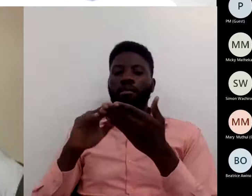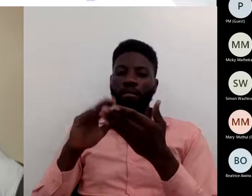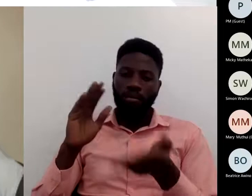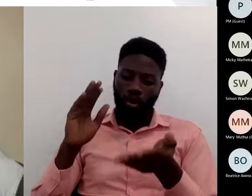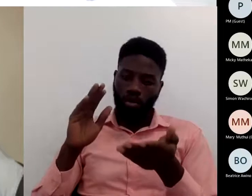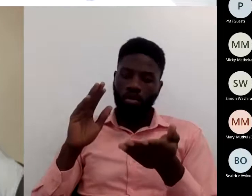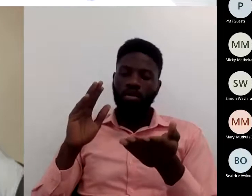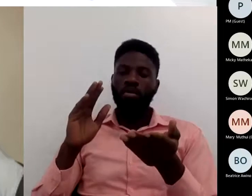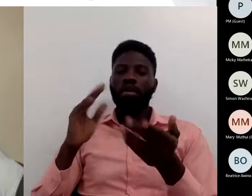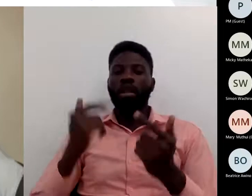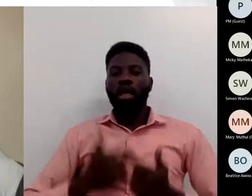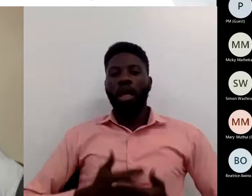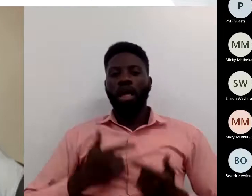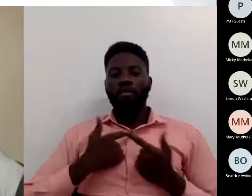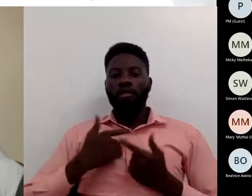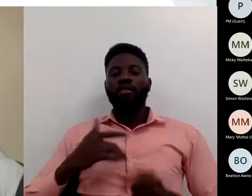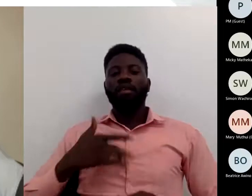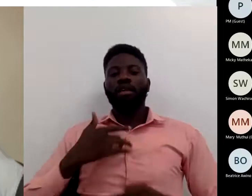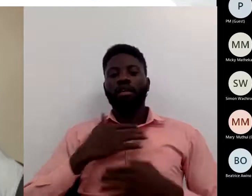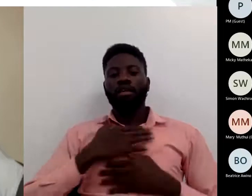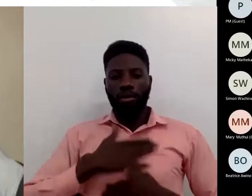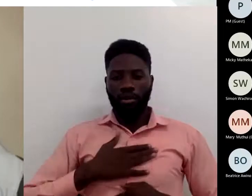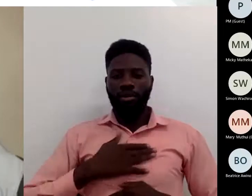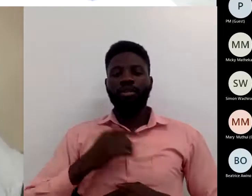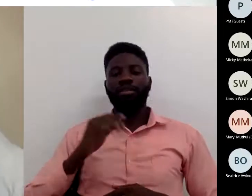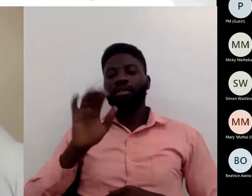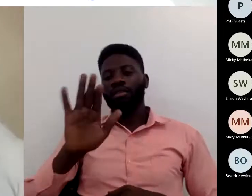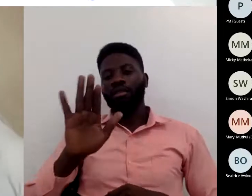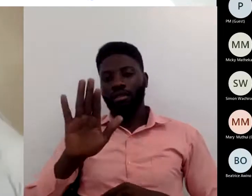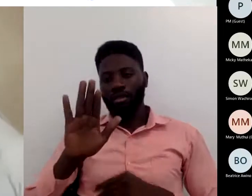fulfilling life. I think I'll leave it at that.